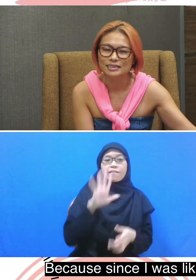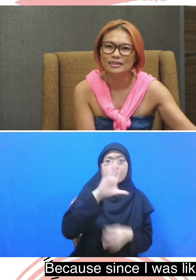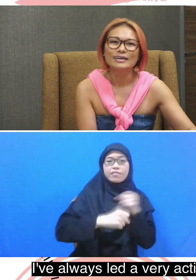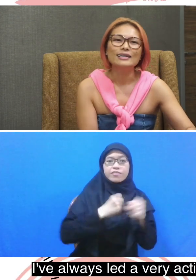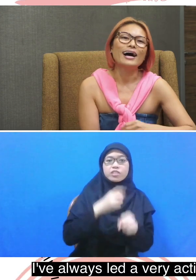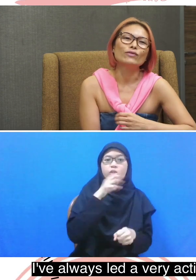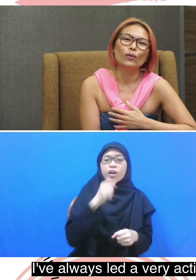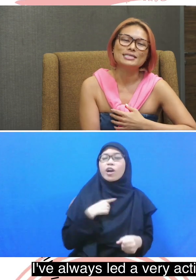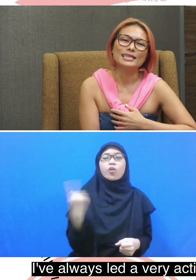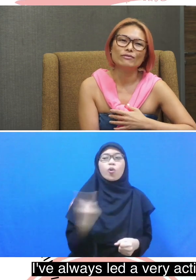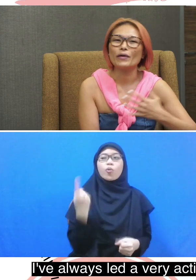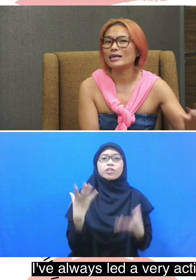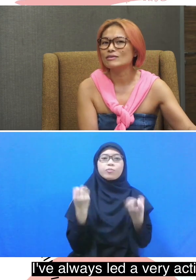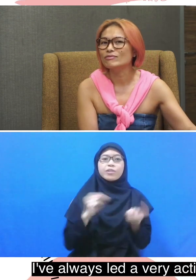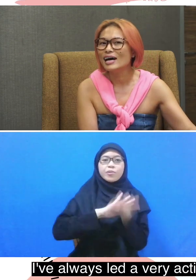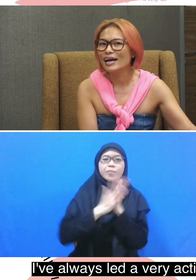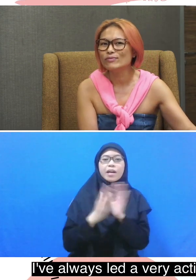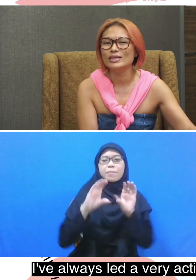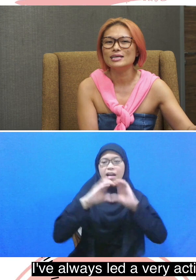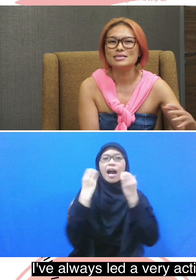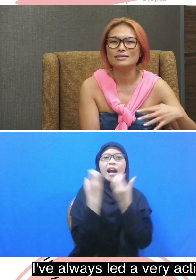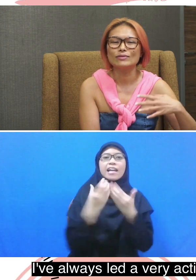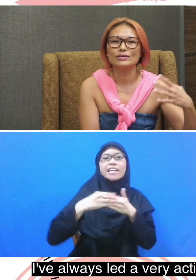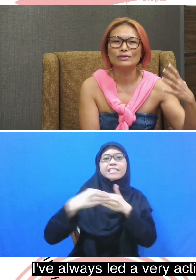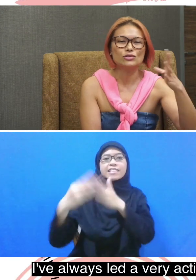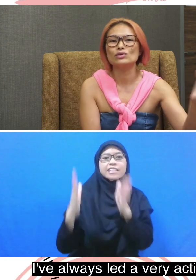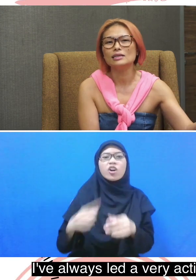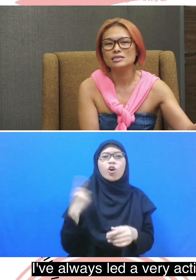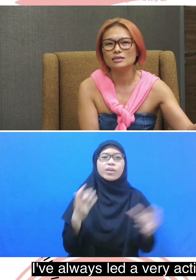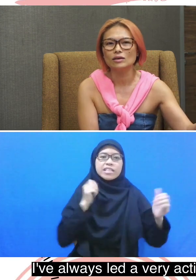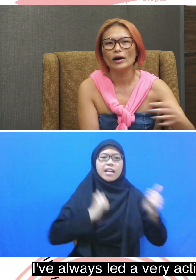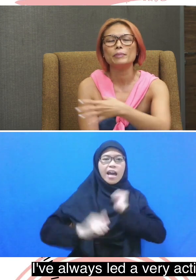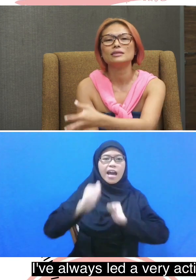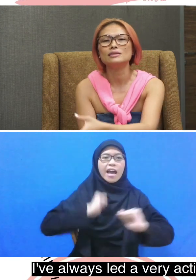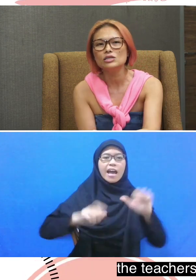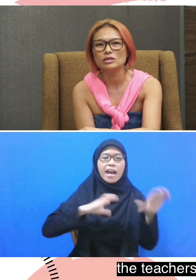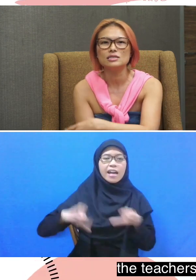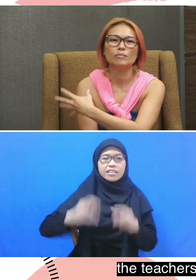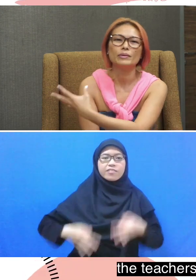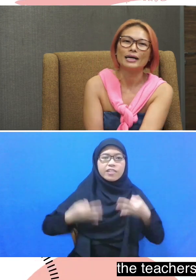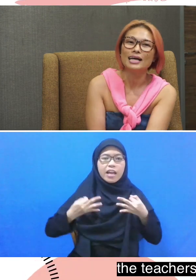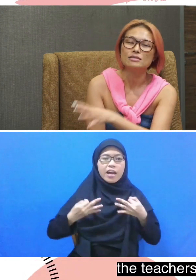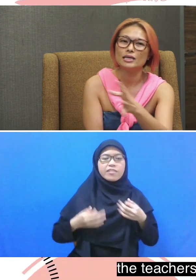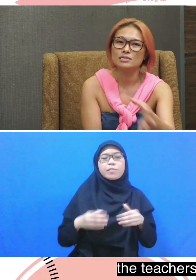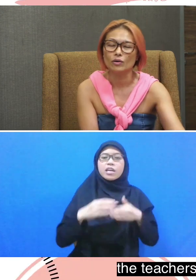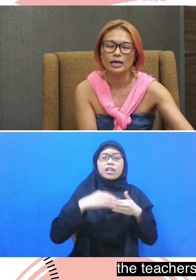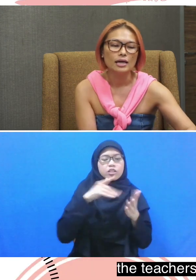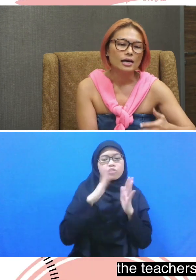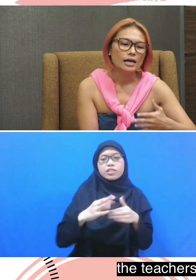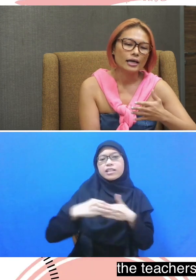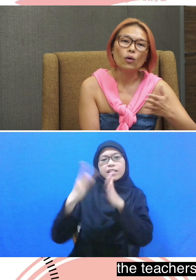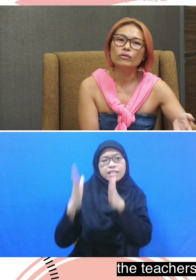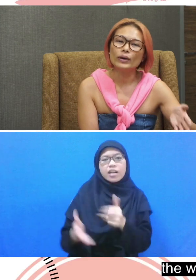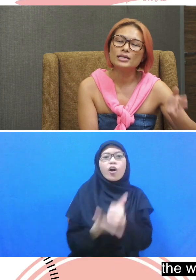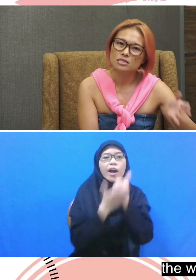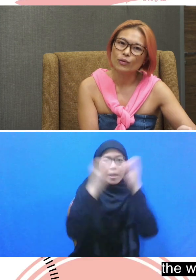leader. I've always led a very active life, whether it's in terms of a student leader or helping the teachers, helping my classmates and all that.